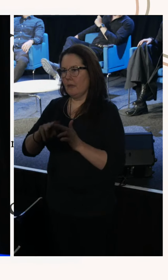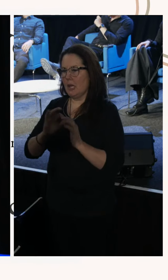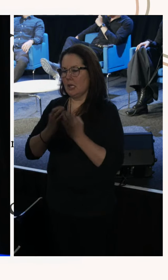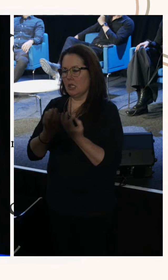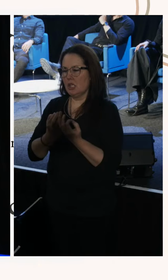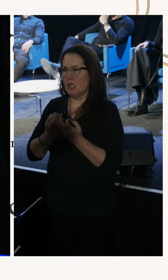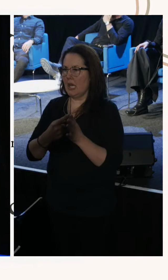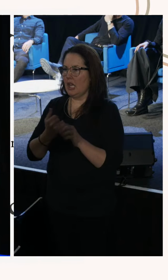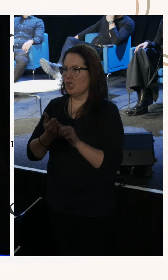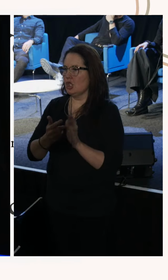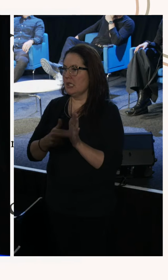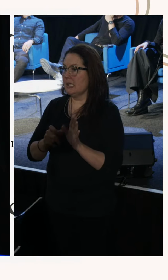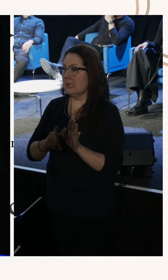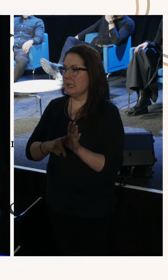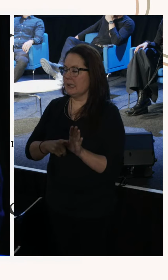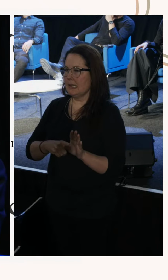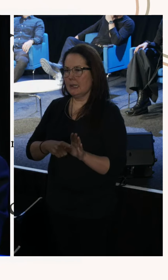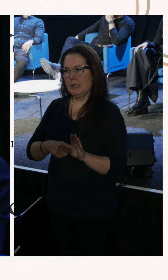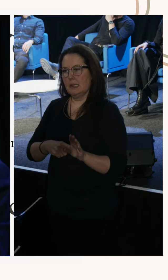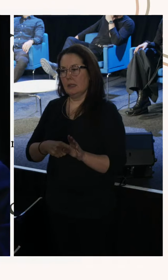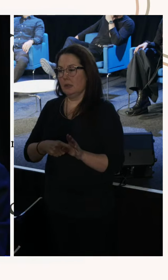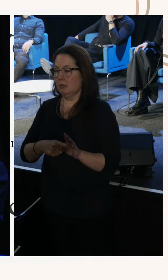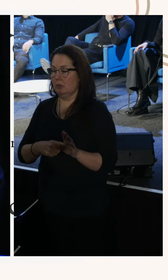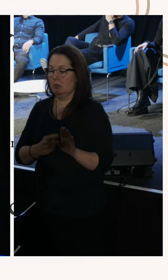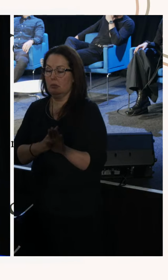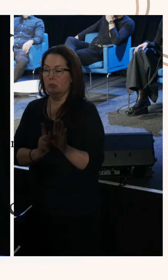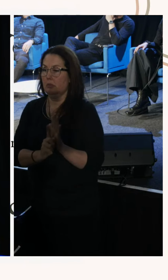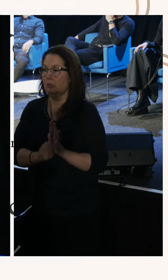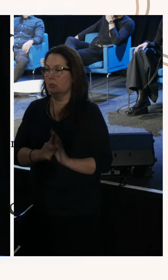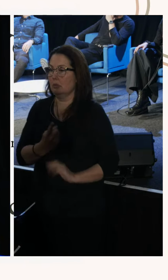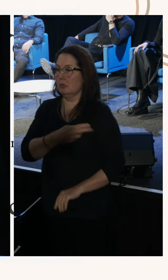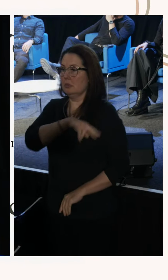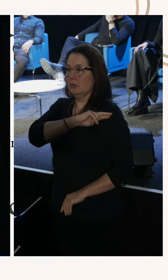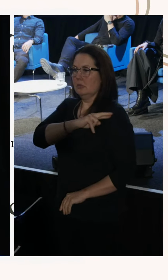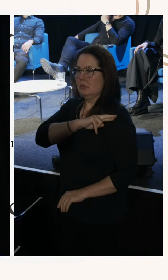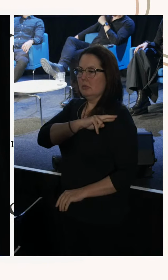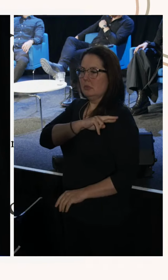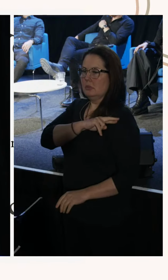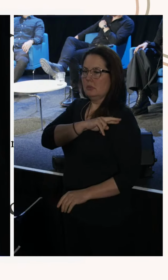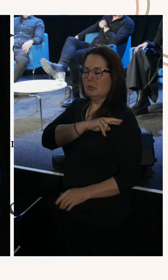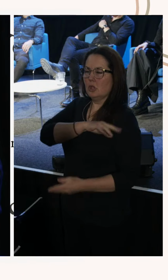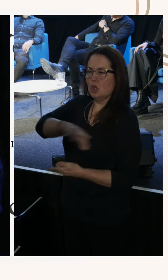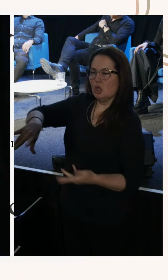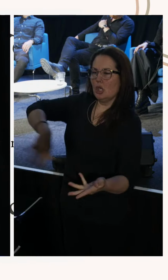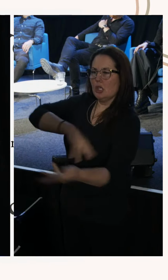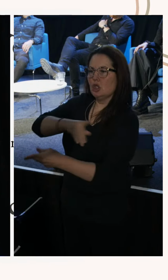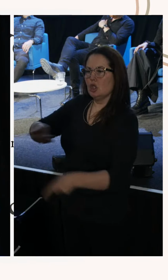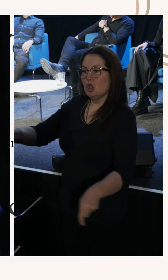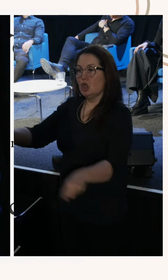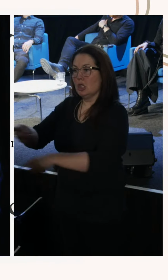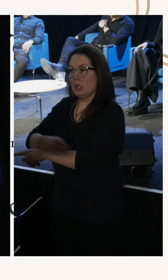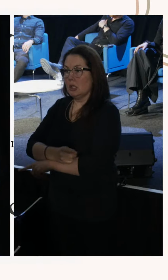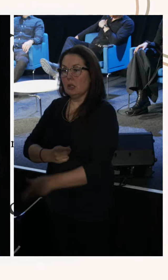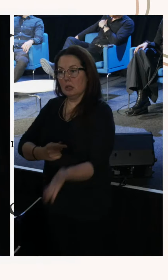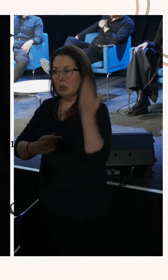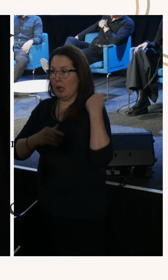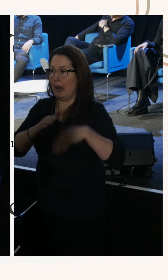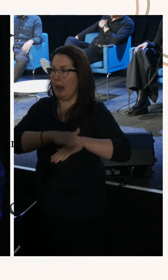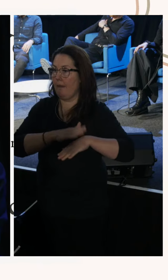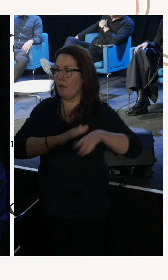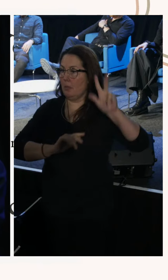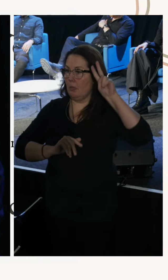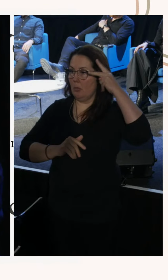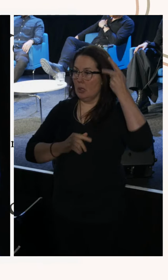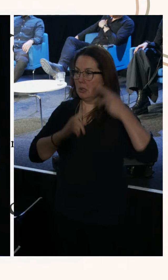So who is responsible for social change in the world? So traditionally, the left would have said, when it comes